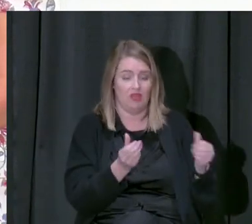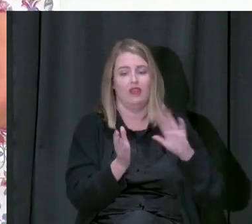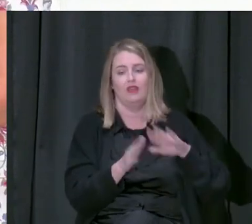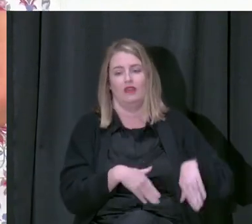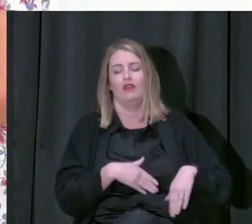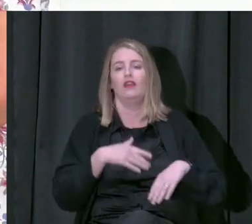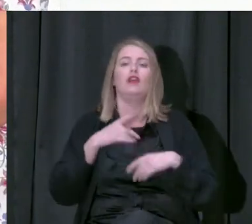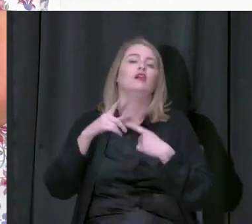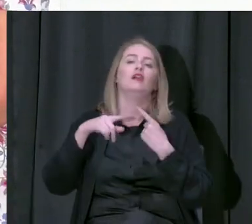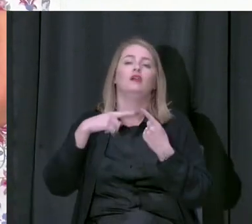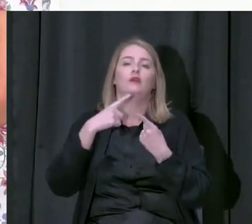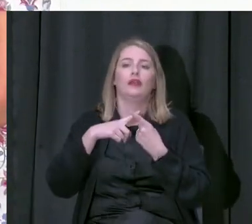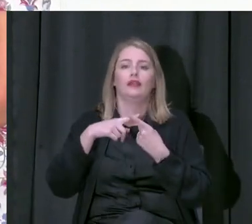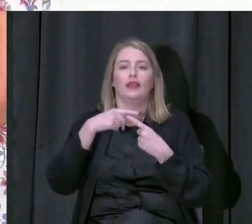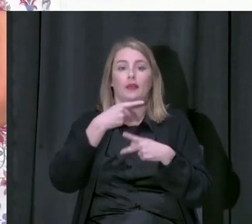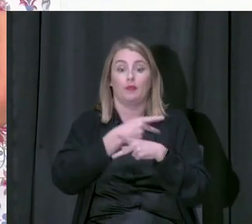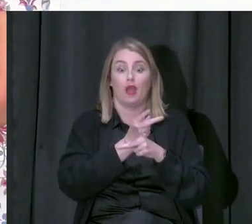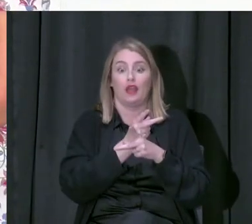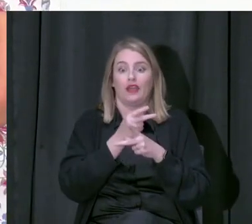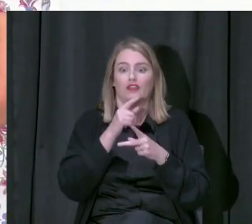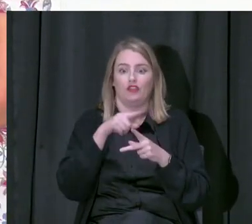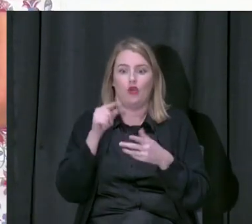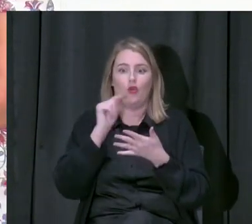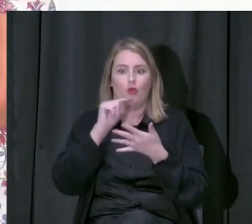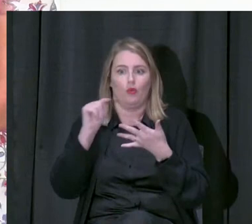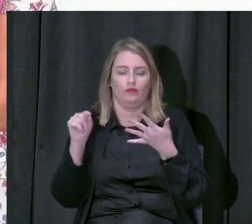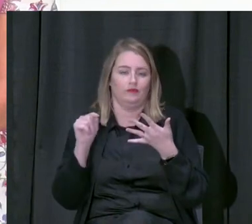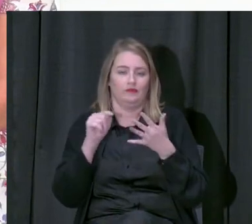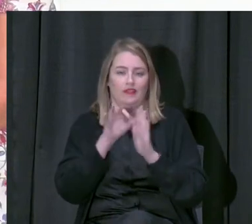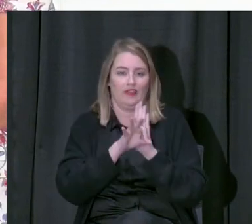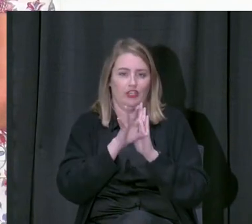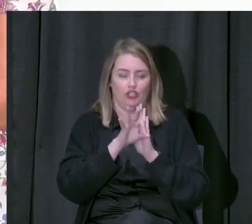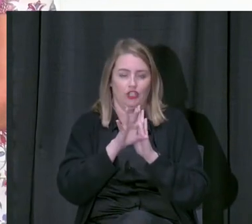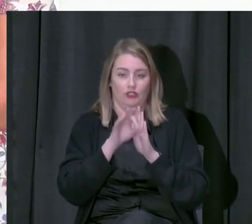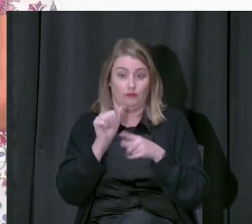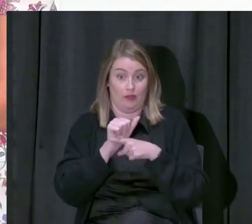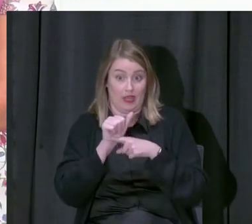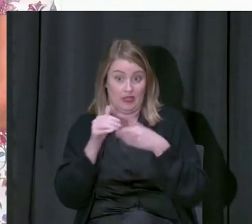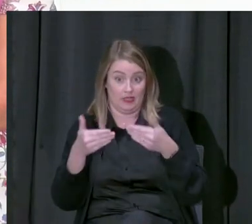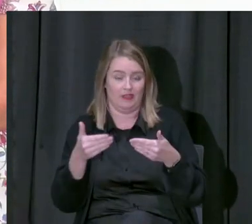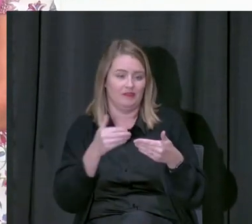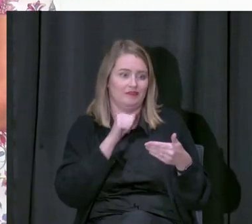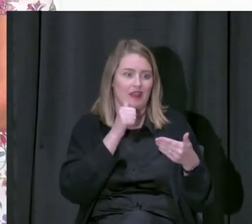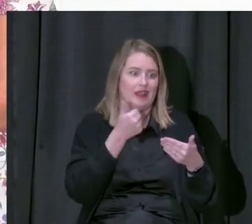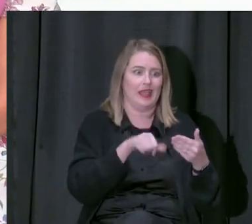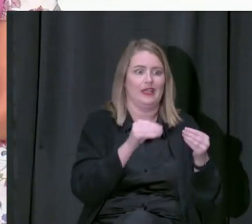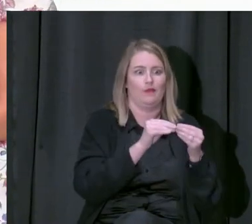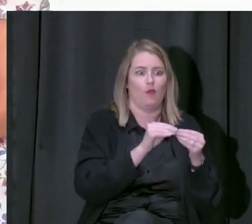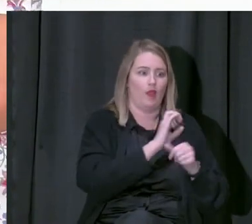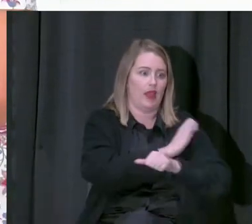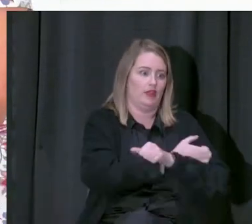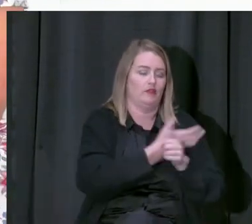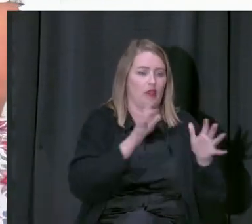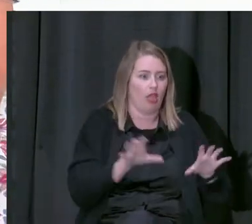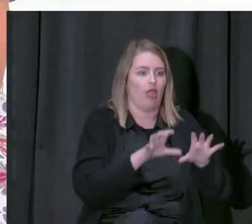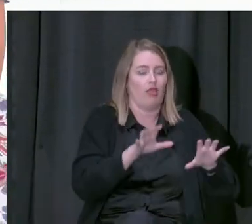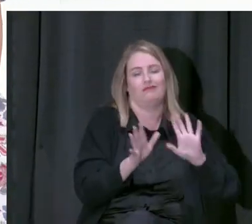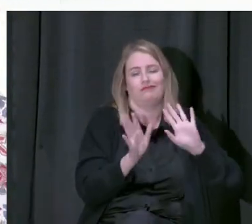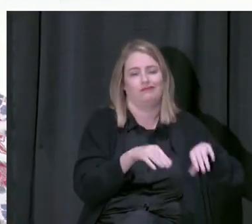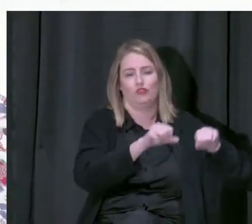those features in into practice, we say, okay, we're not going to spend any more energy on it.